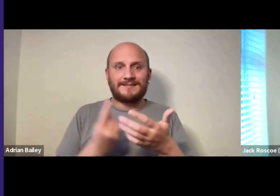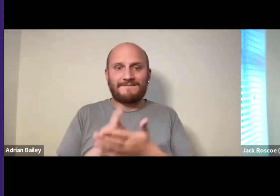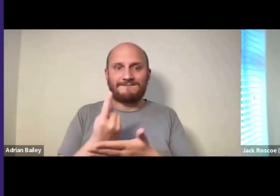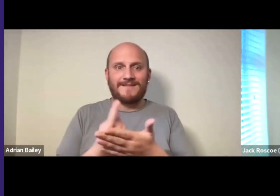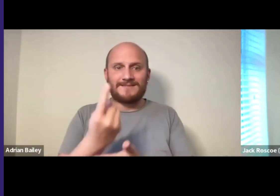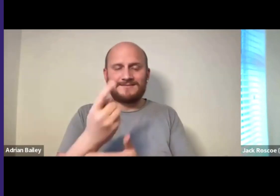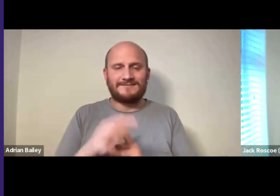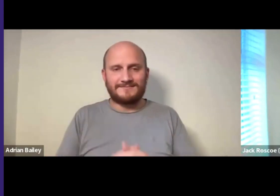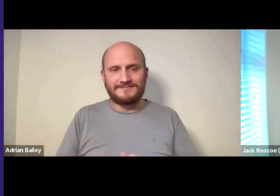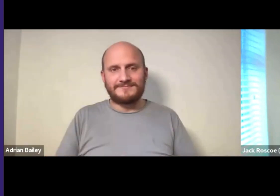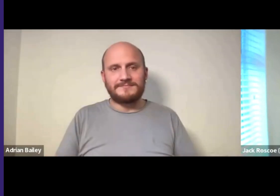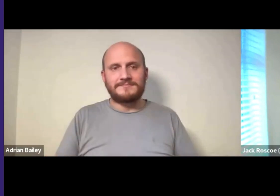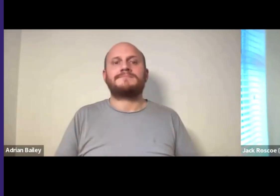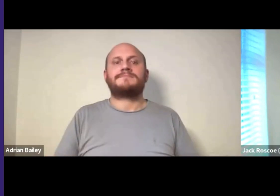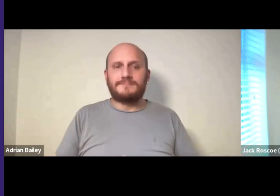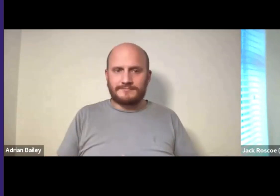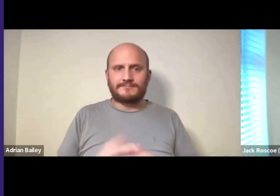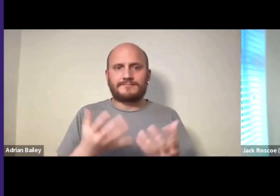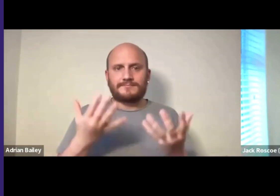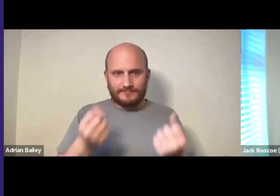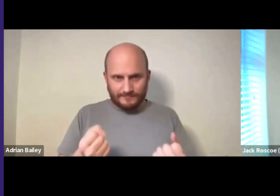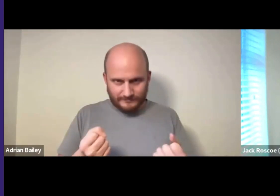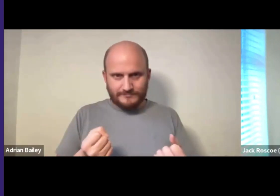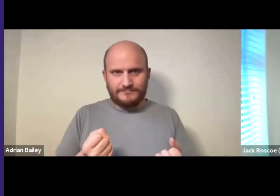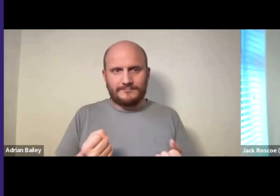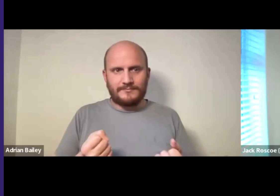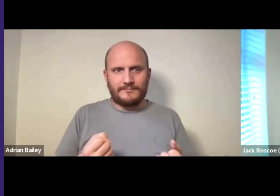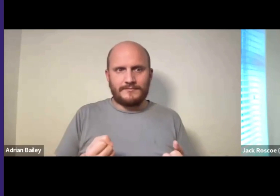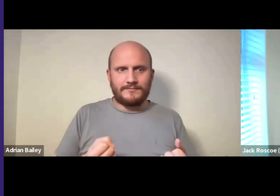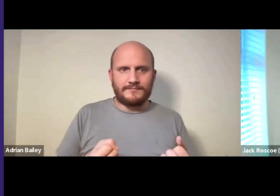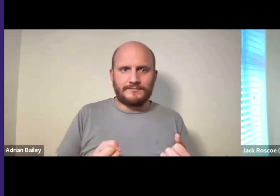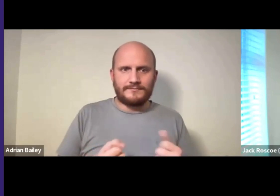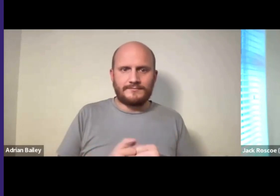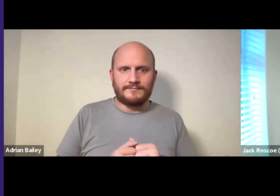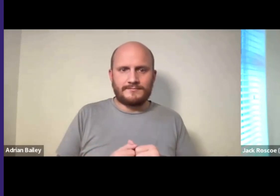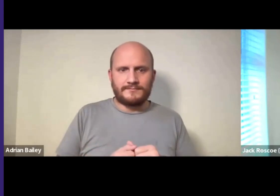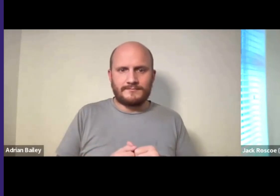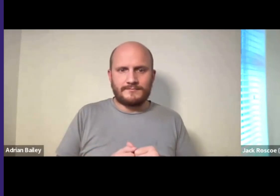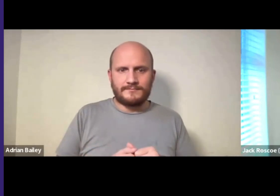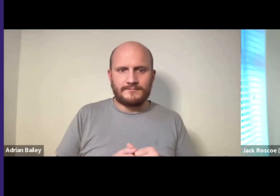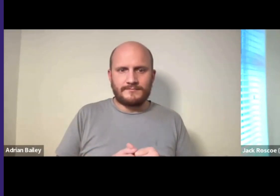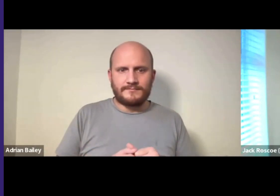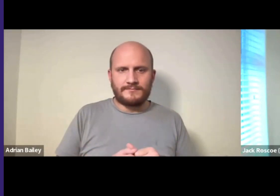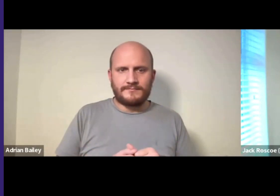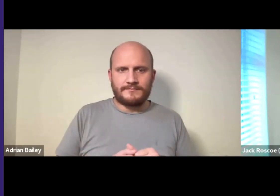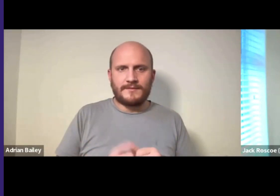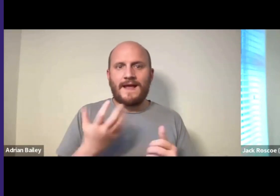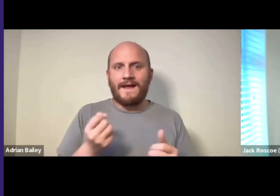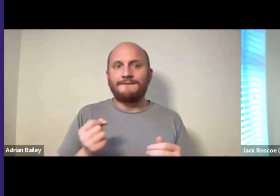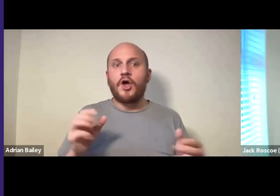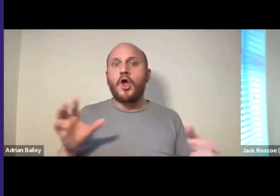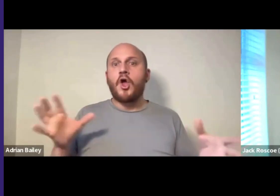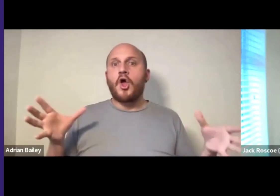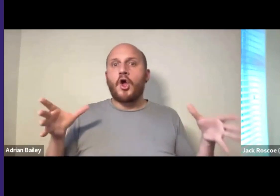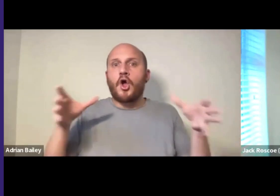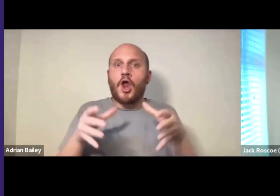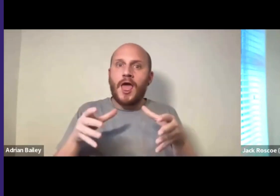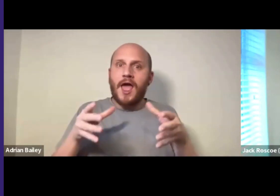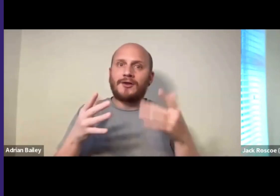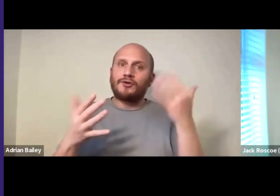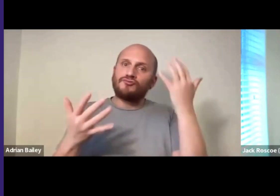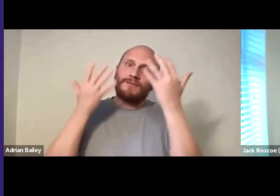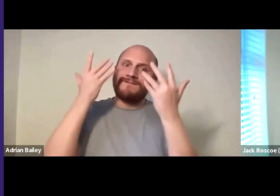So we have, hold on. We have a Connect and Reflect event next week